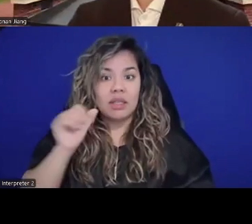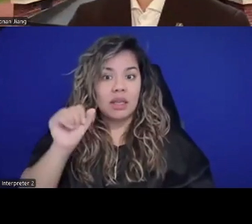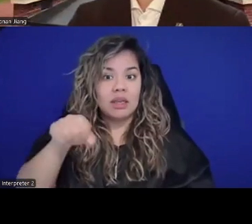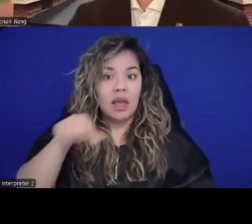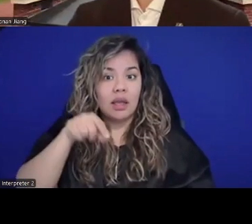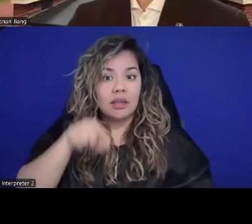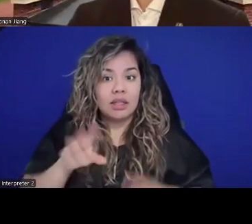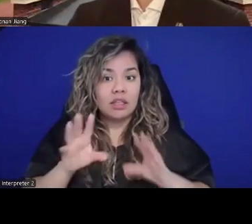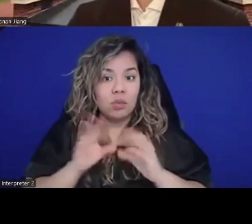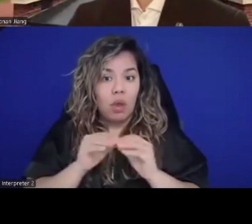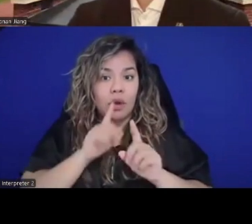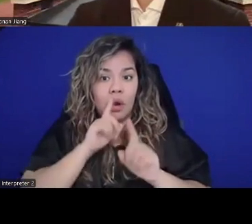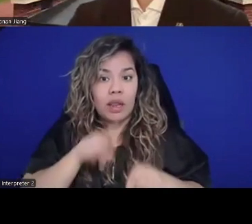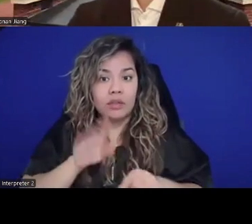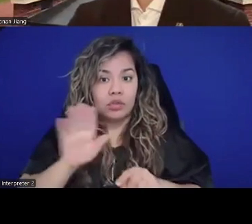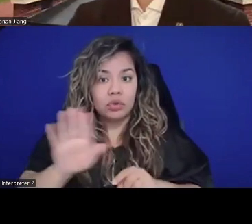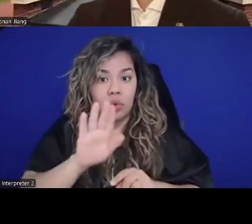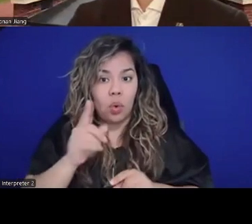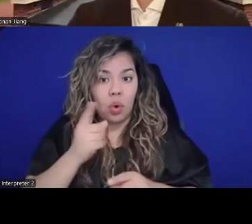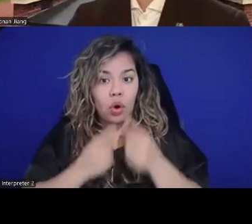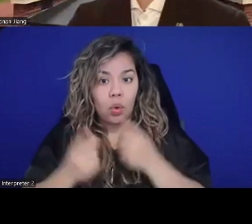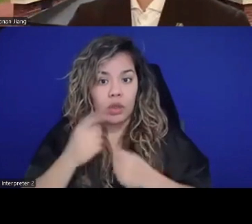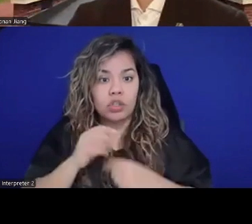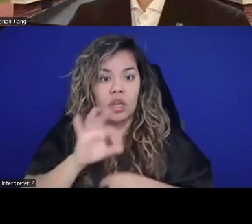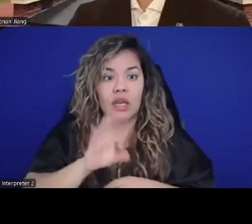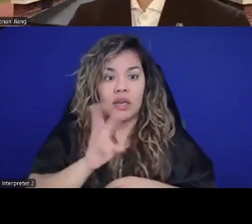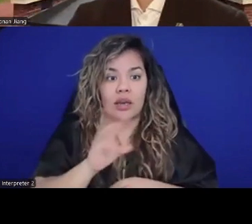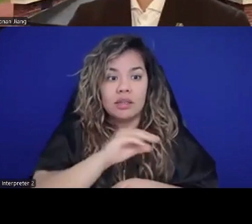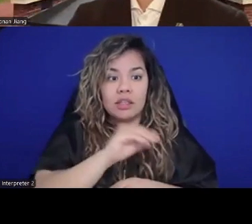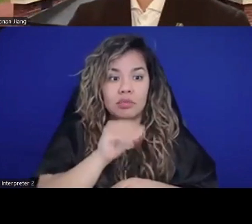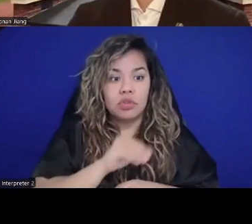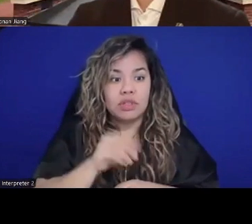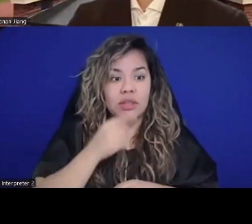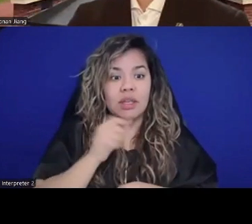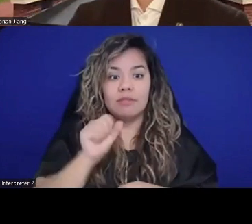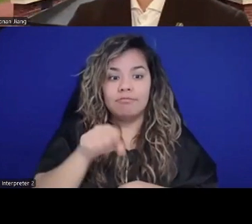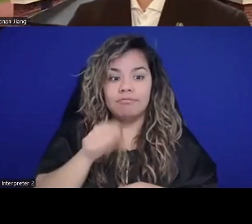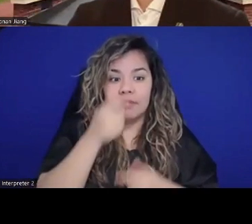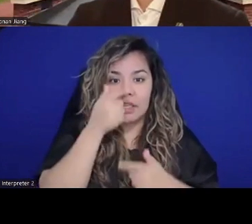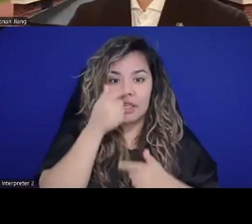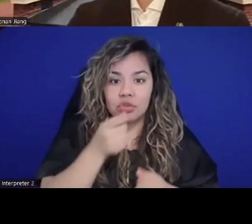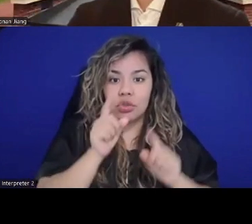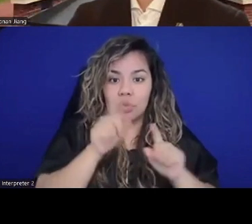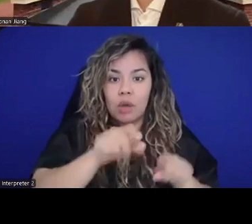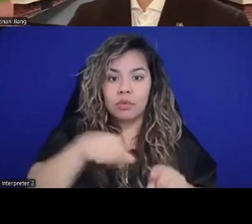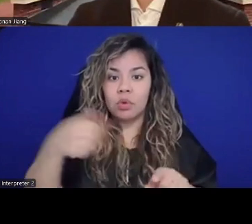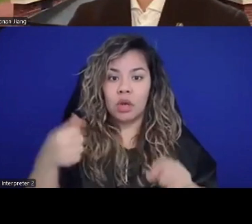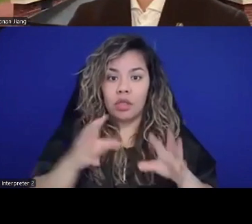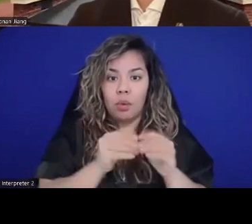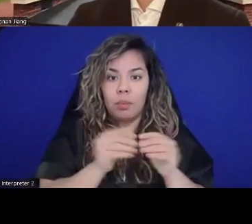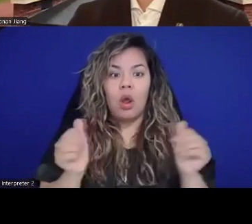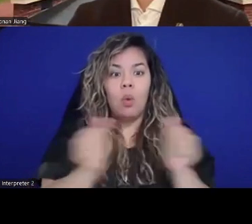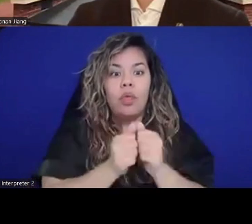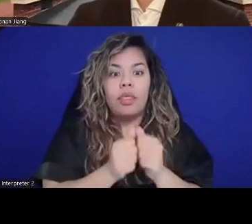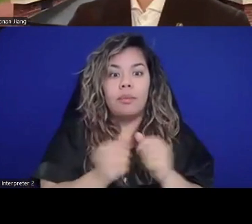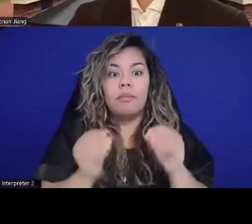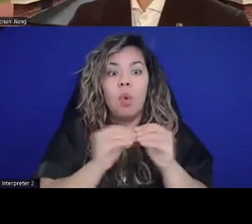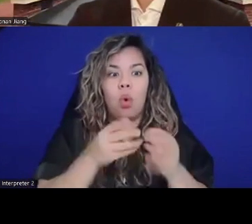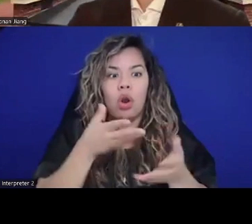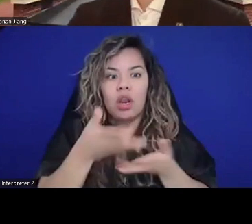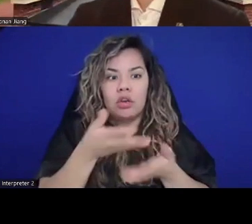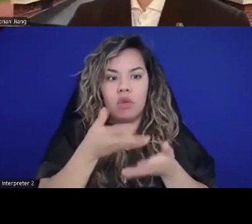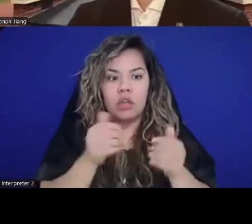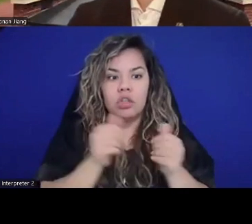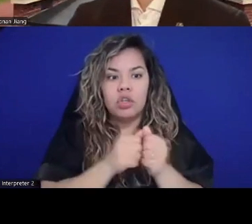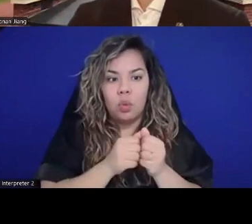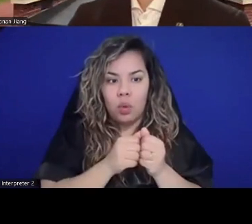questions. 96% said yes, they will be interested in attending another webinar with more interaction with AERJ